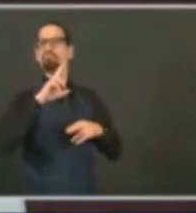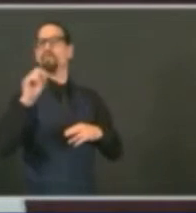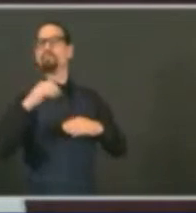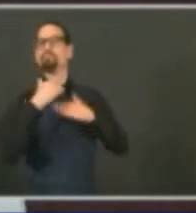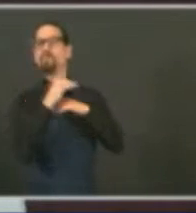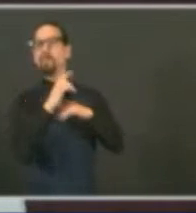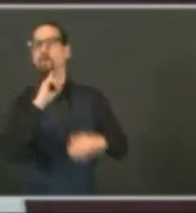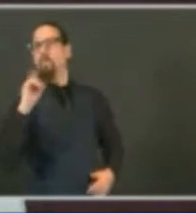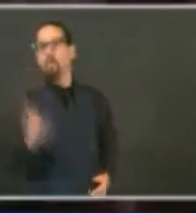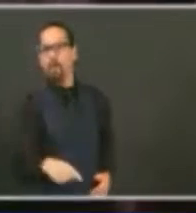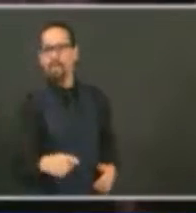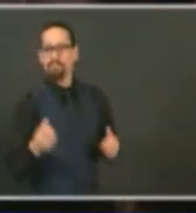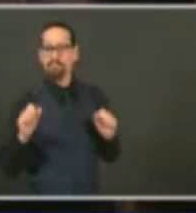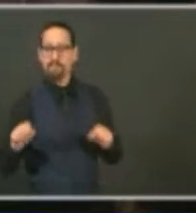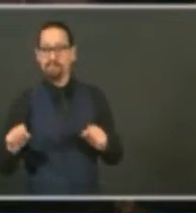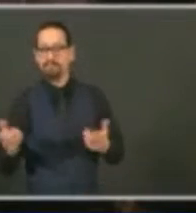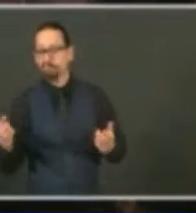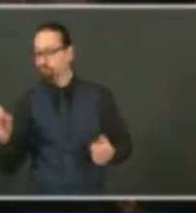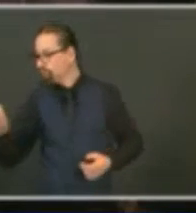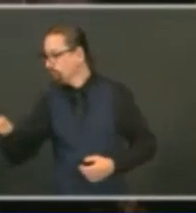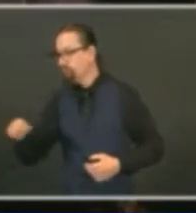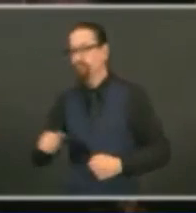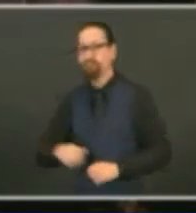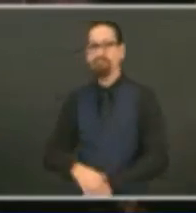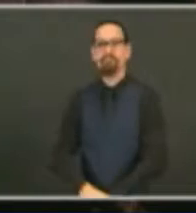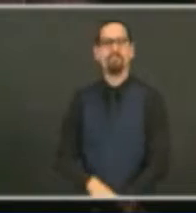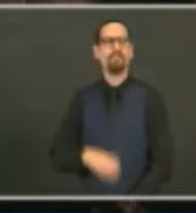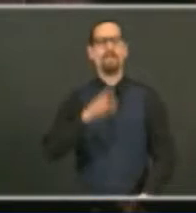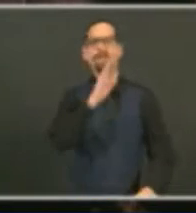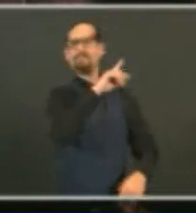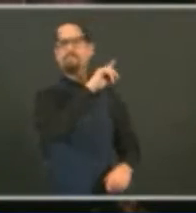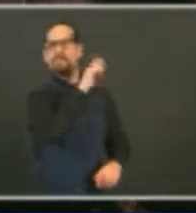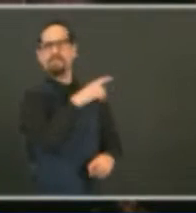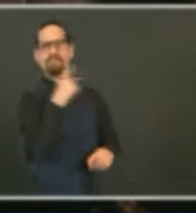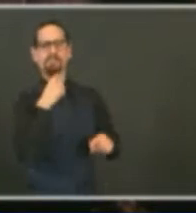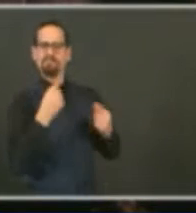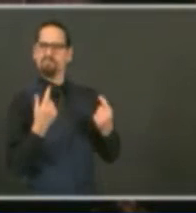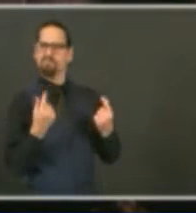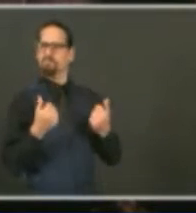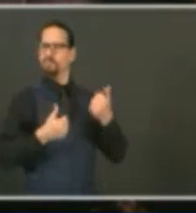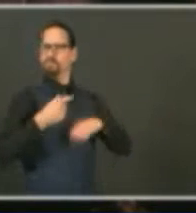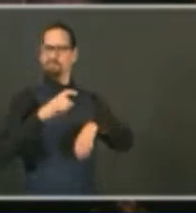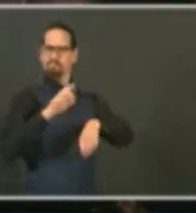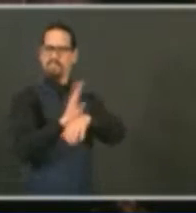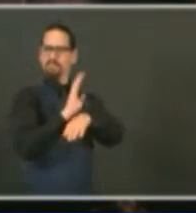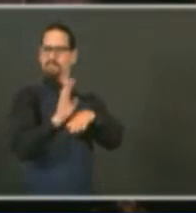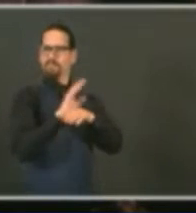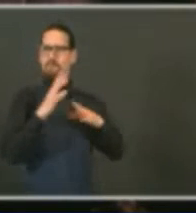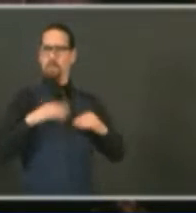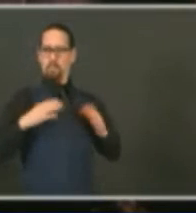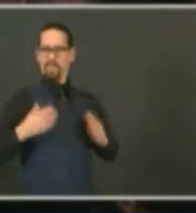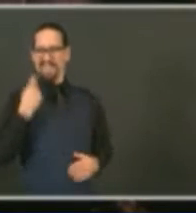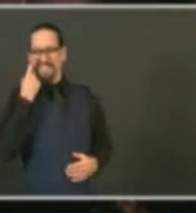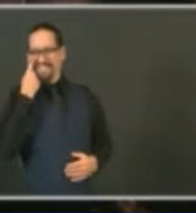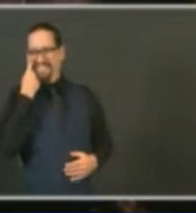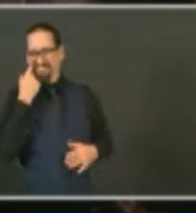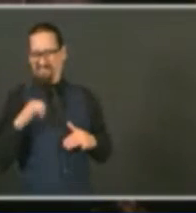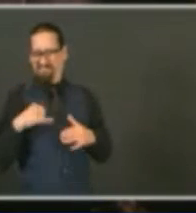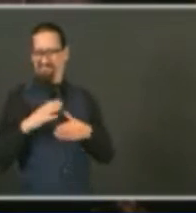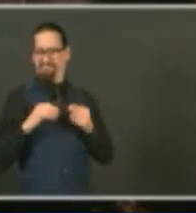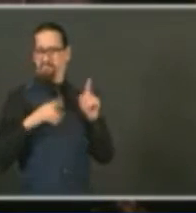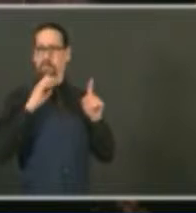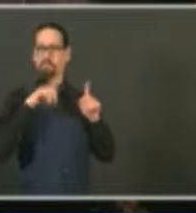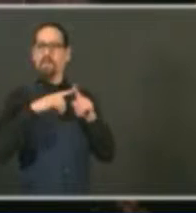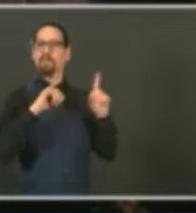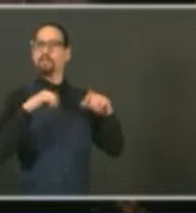businesses openly defined? At what point in time can business owners just allow themselves, in the case of this business, which clearly has an enormous amount of